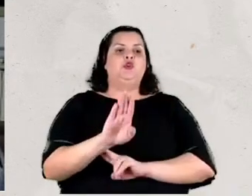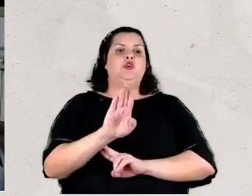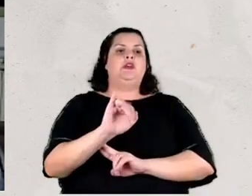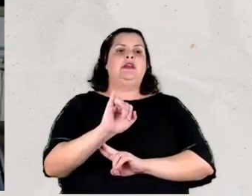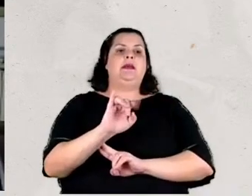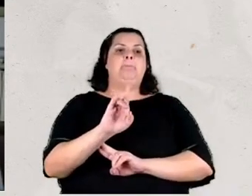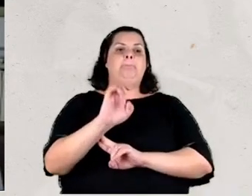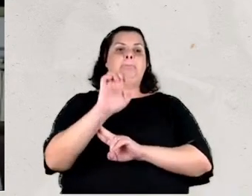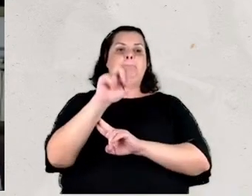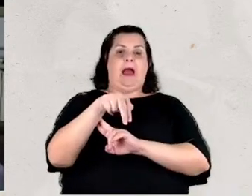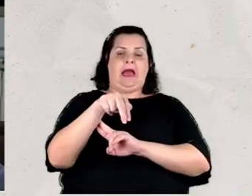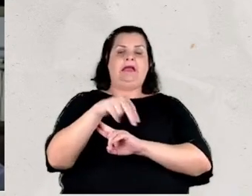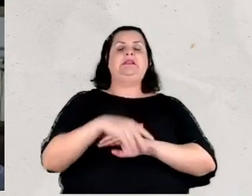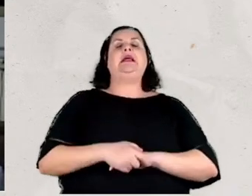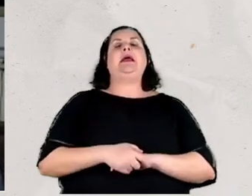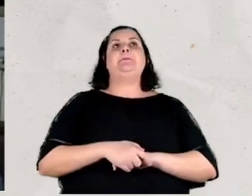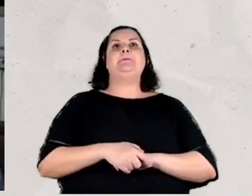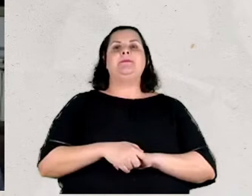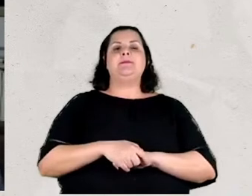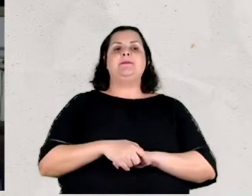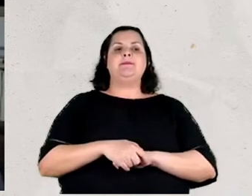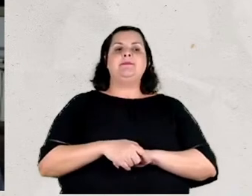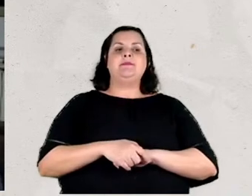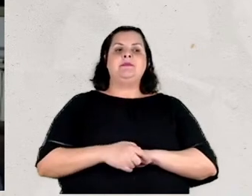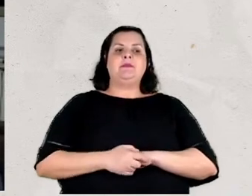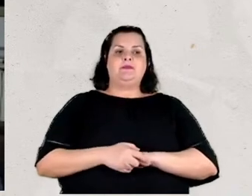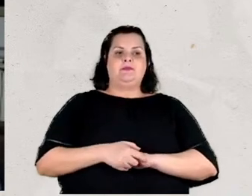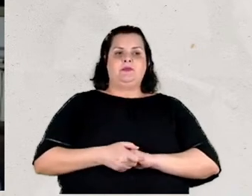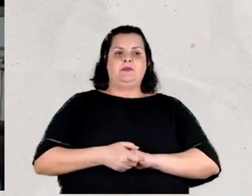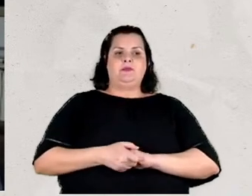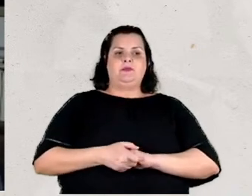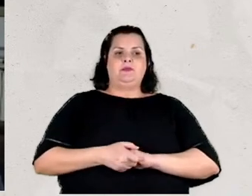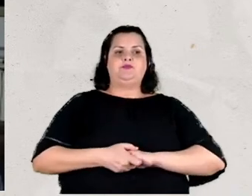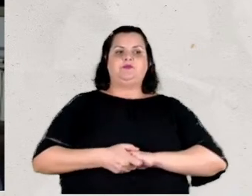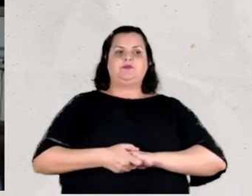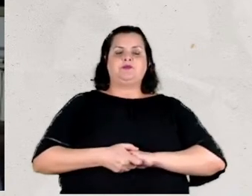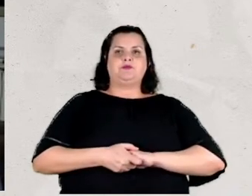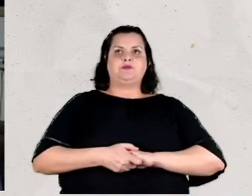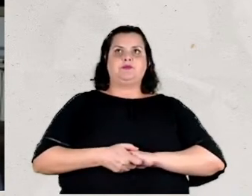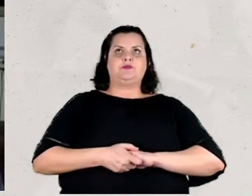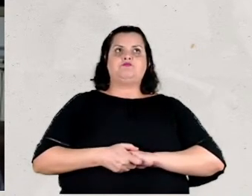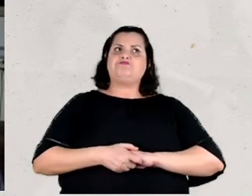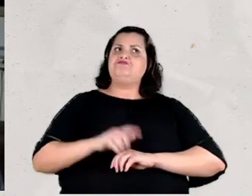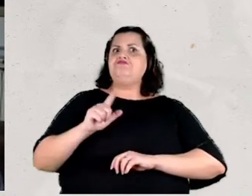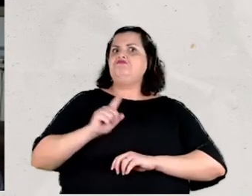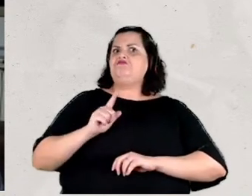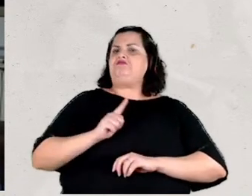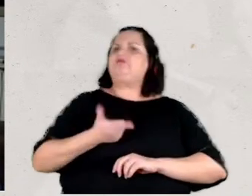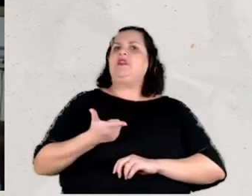I think that we've seen a very interesting interaction in the last day,